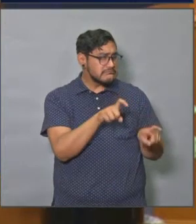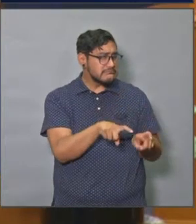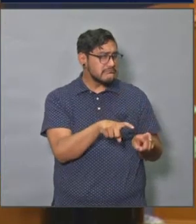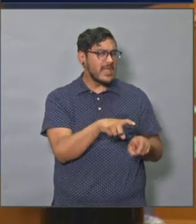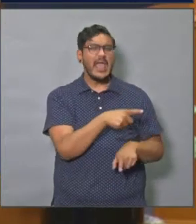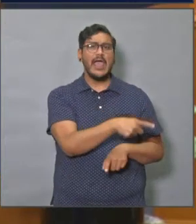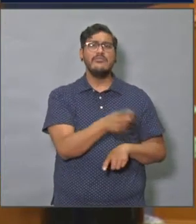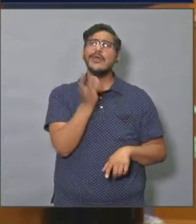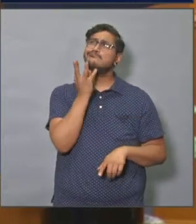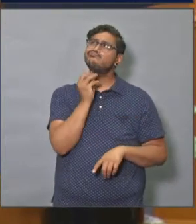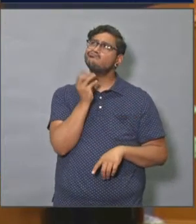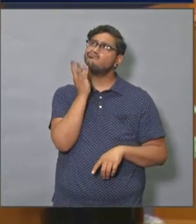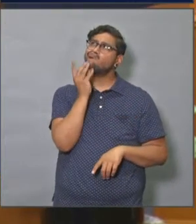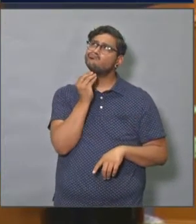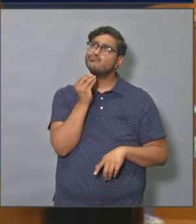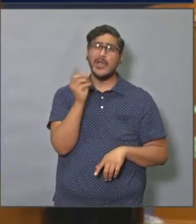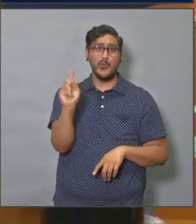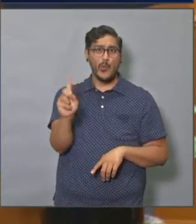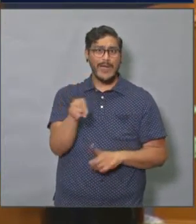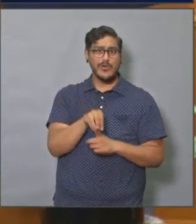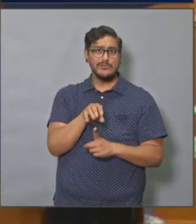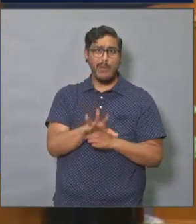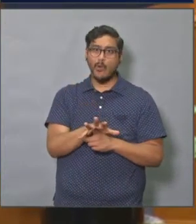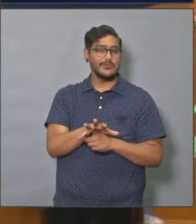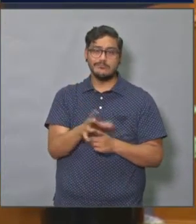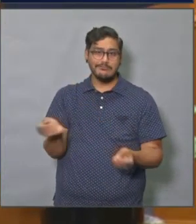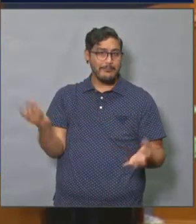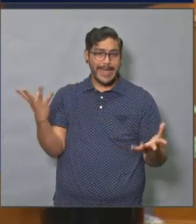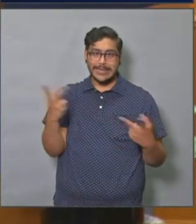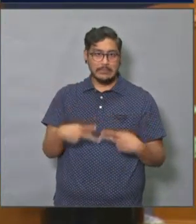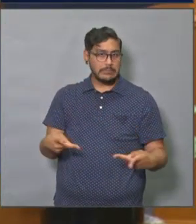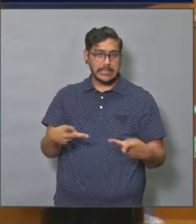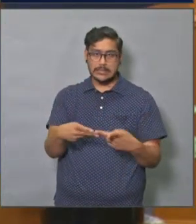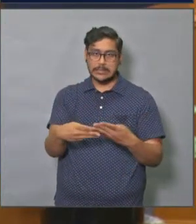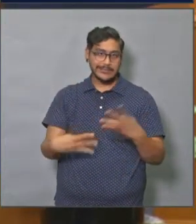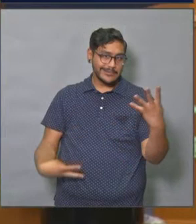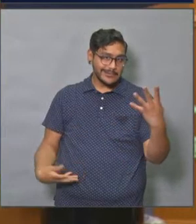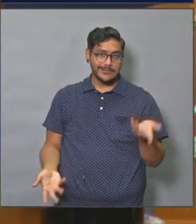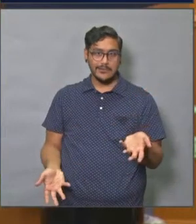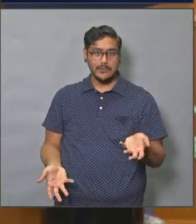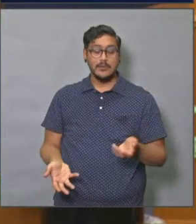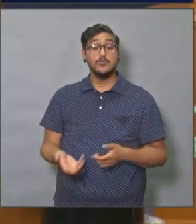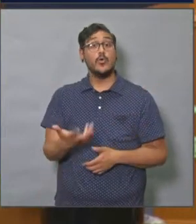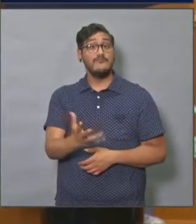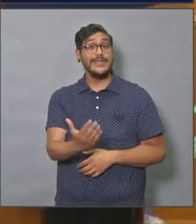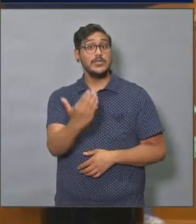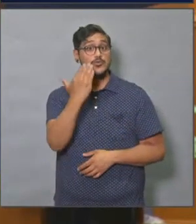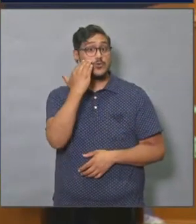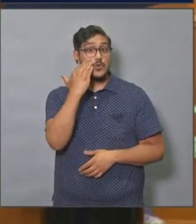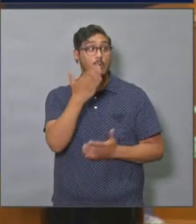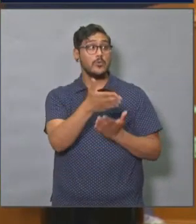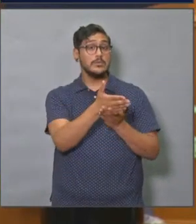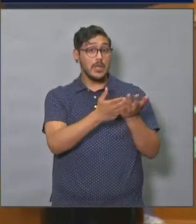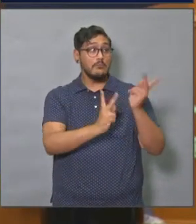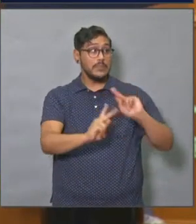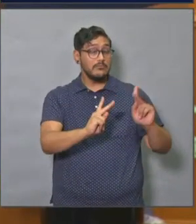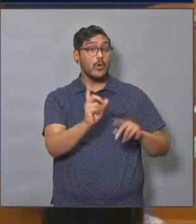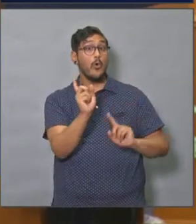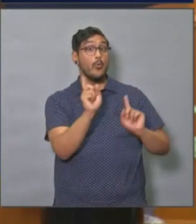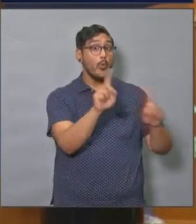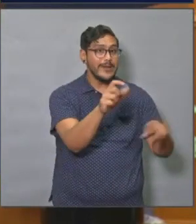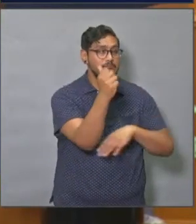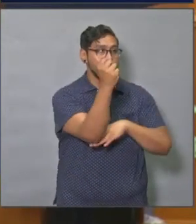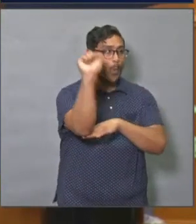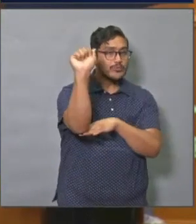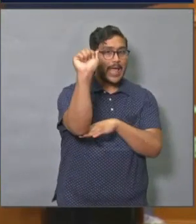place where they might have had that exposure. So in fact, we do have people that we know have attended protests and they are